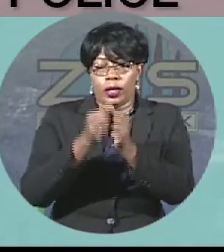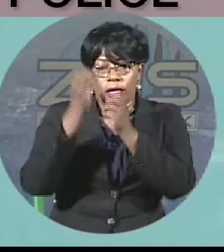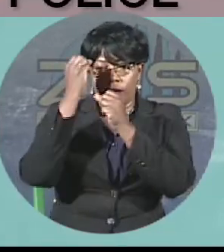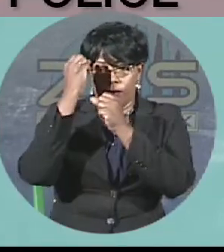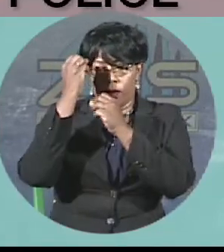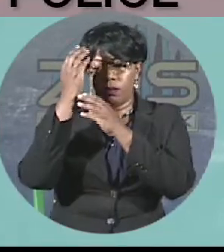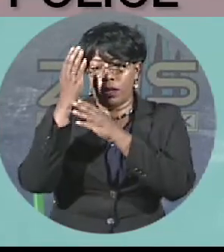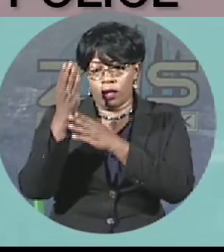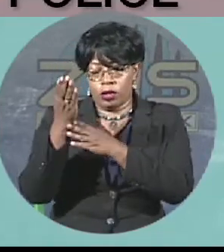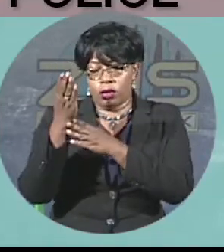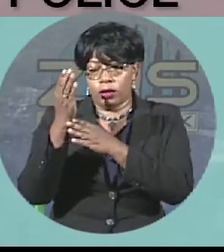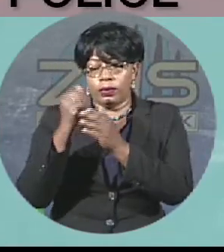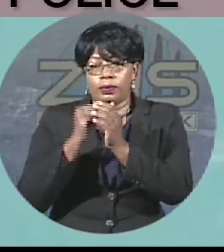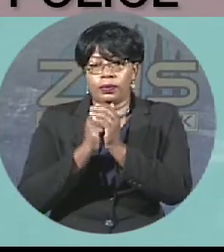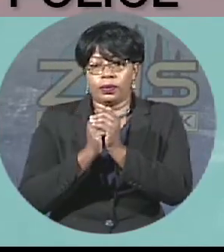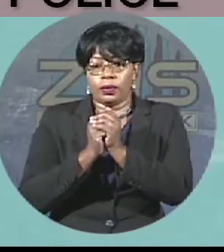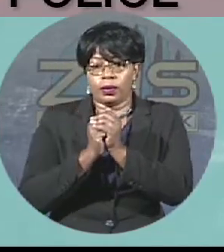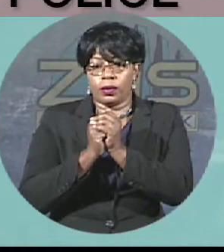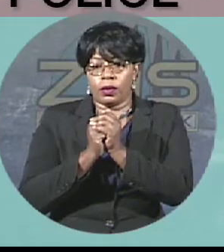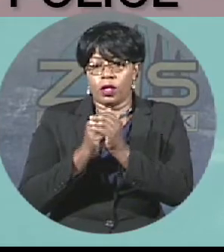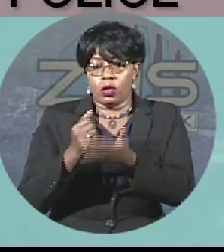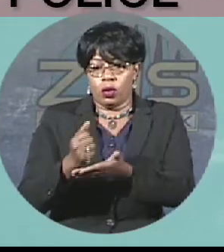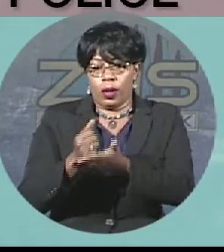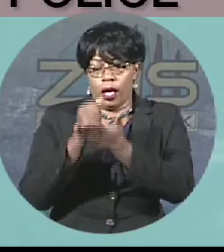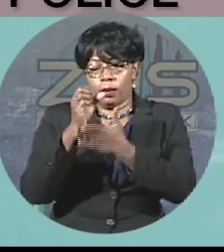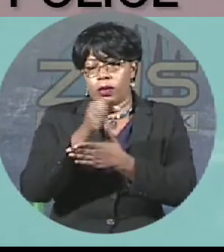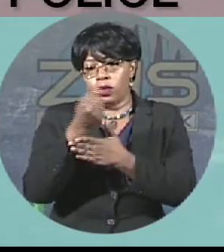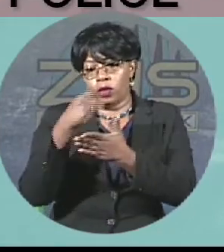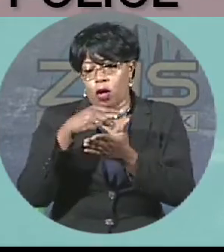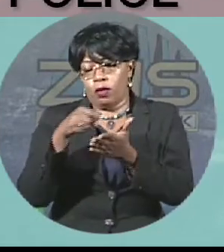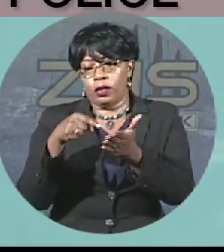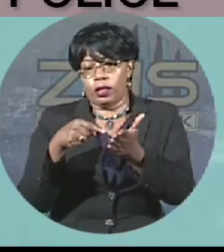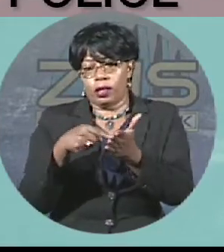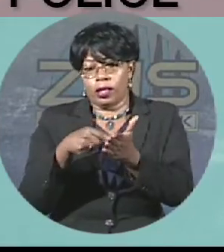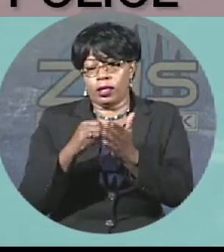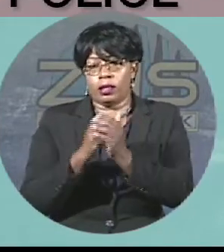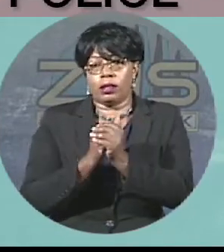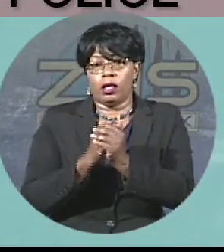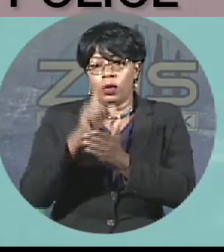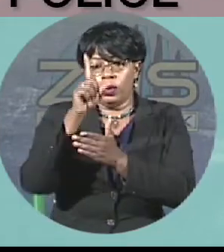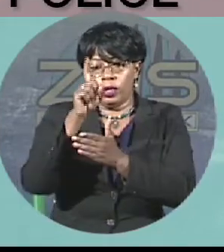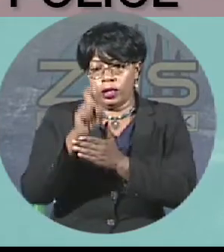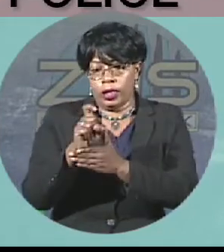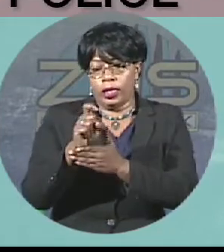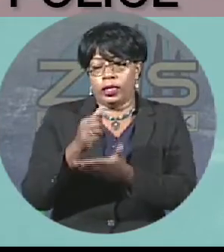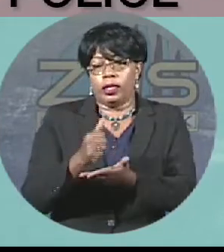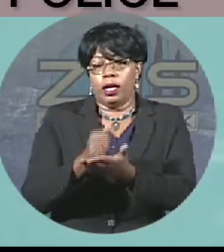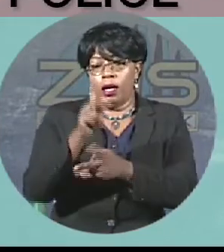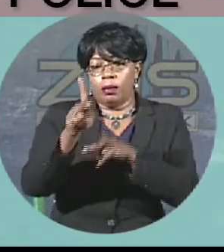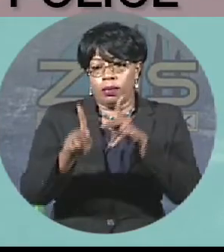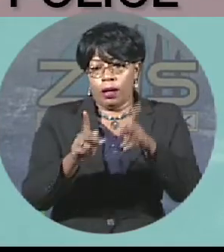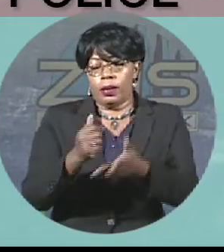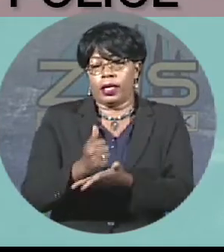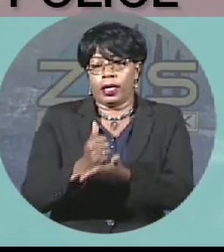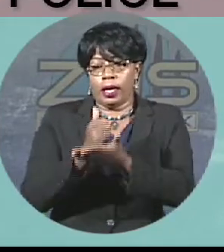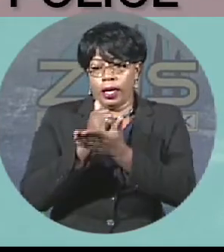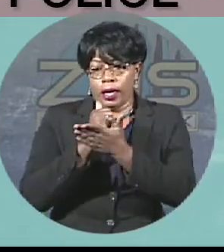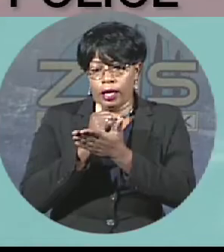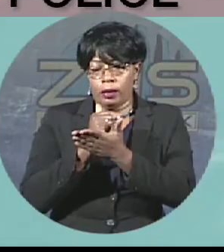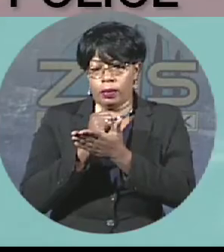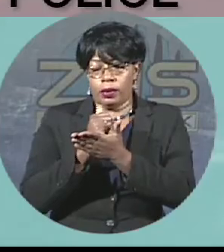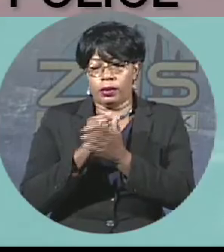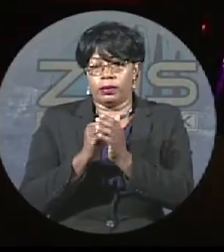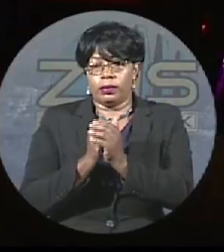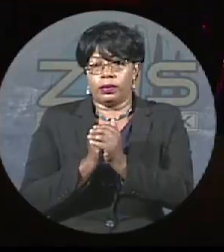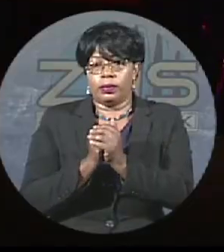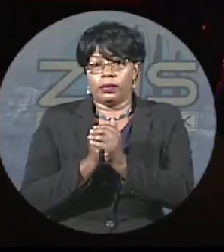could be vital to us in solving this matter. We do need the help of the public. You've been helpful to us in the past, and we need your